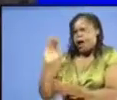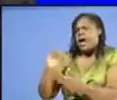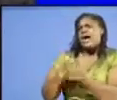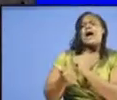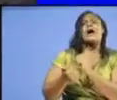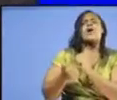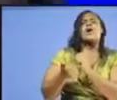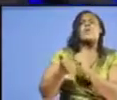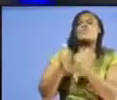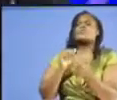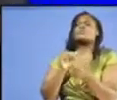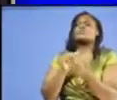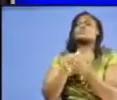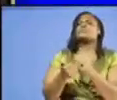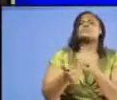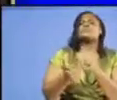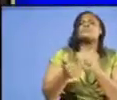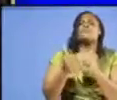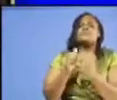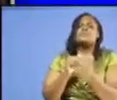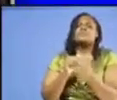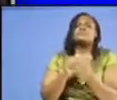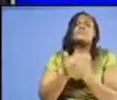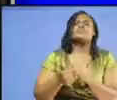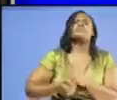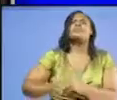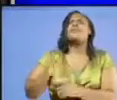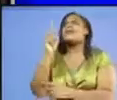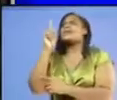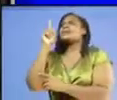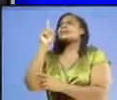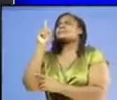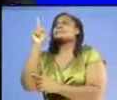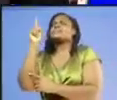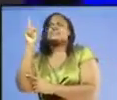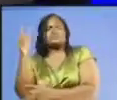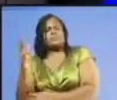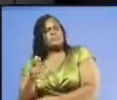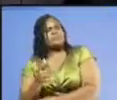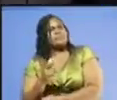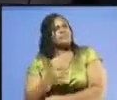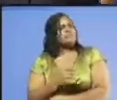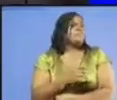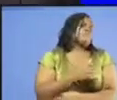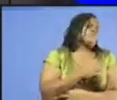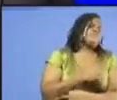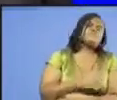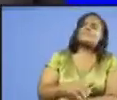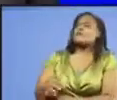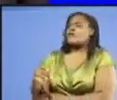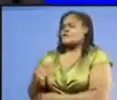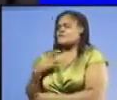middle of nowhere. You can say Happy New Year. When you feel your body is aching in pain.